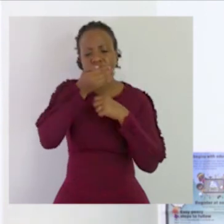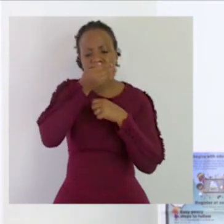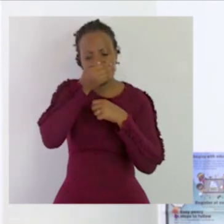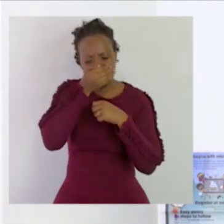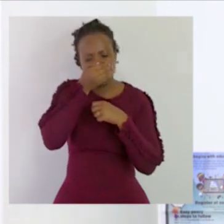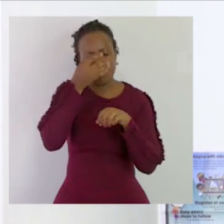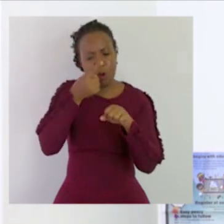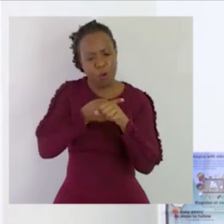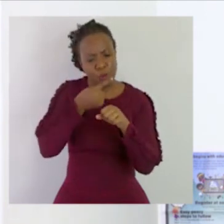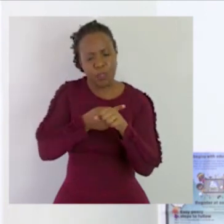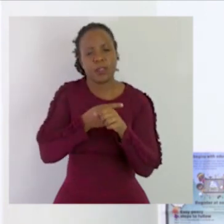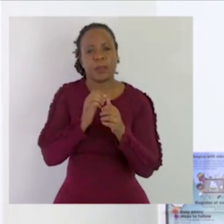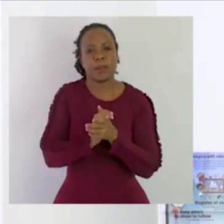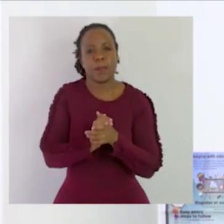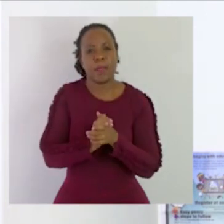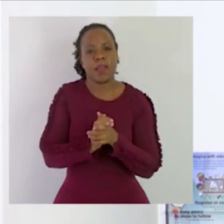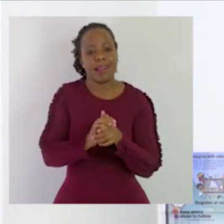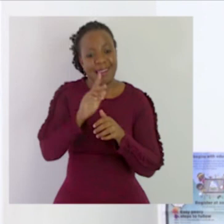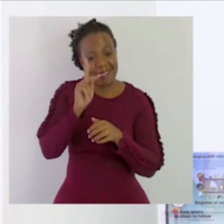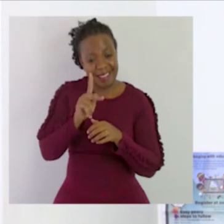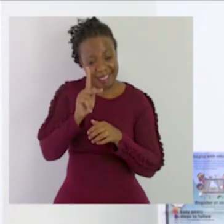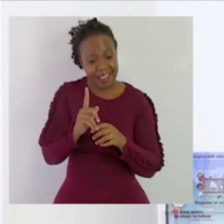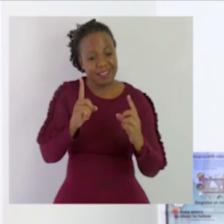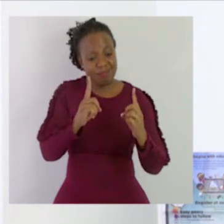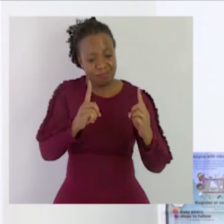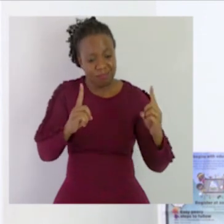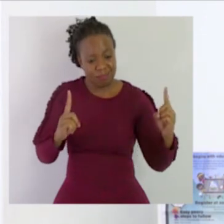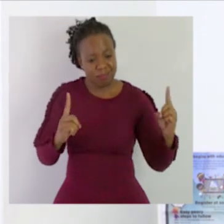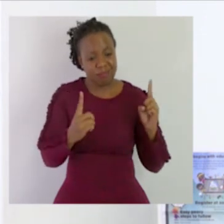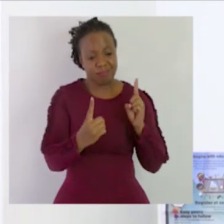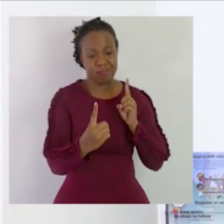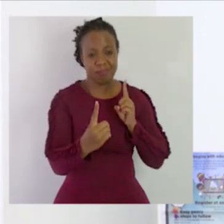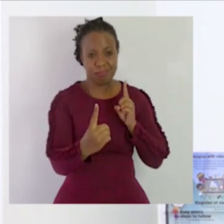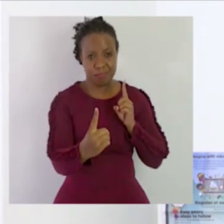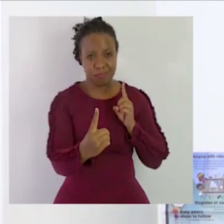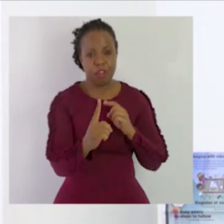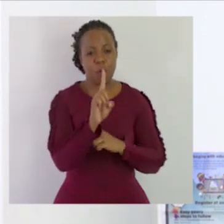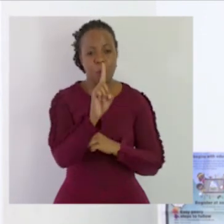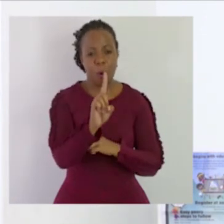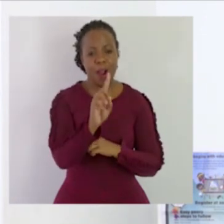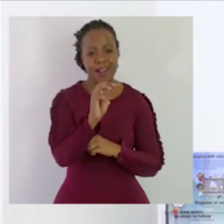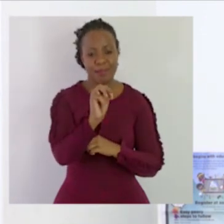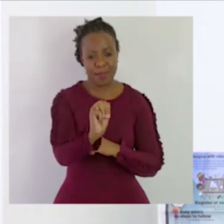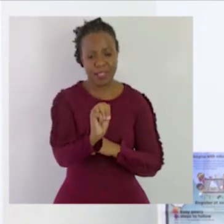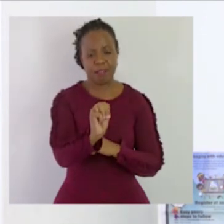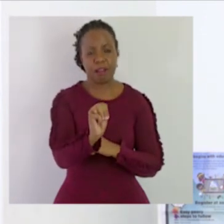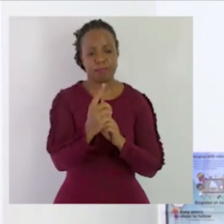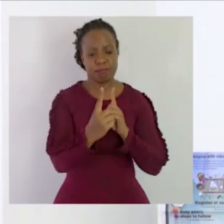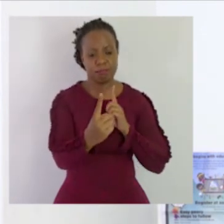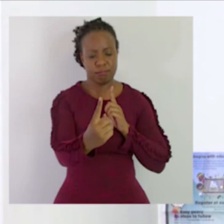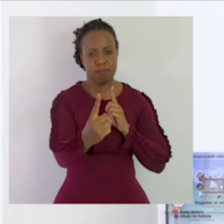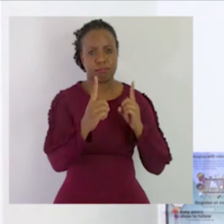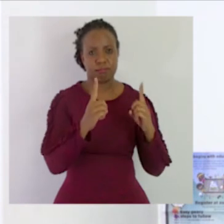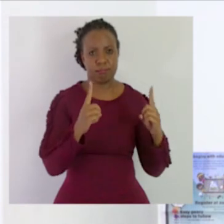on. And the social distance is maintained by a 1 meter apart, all